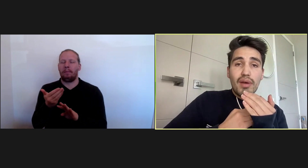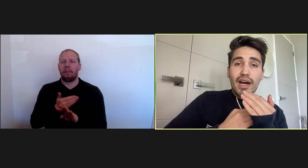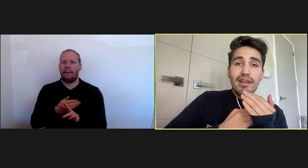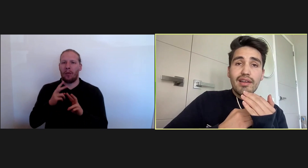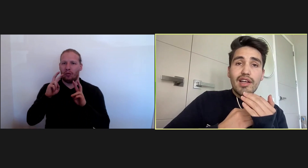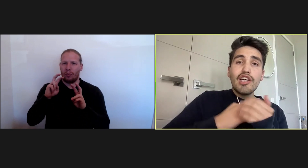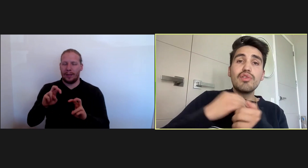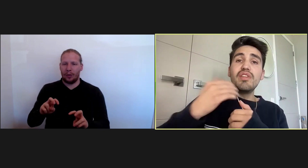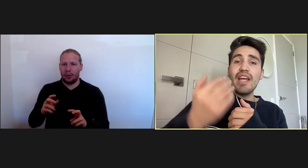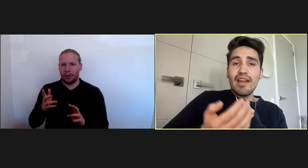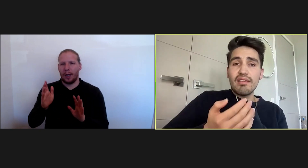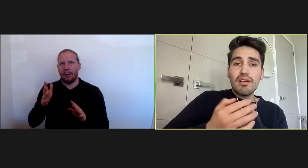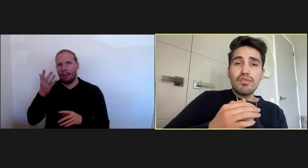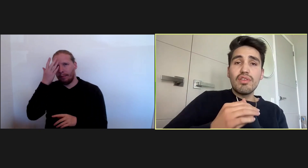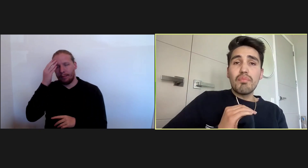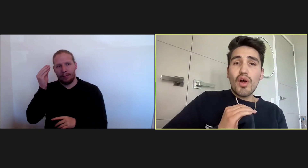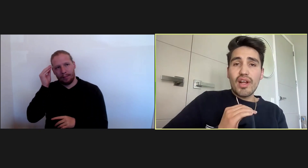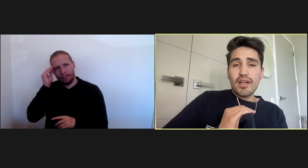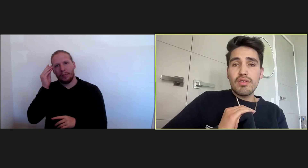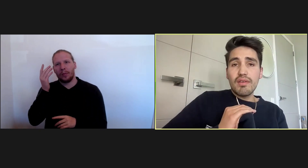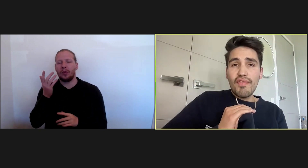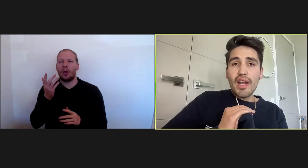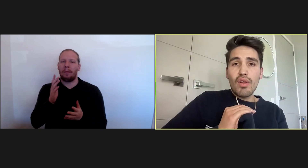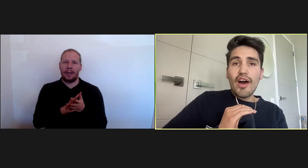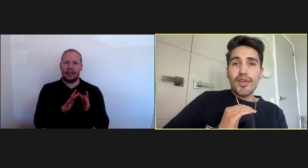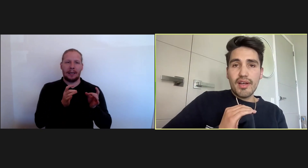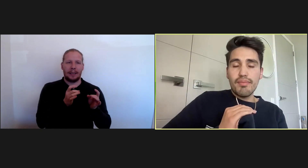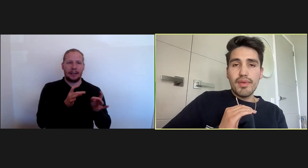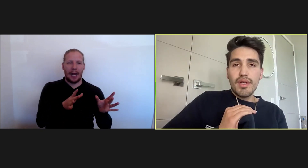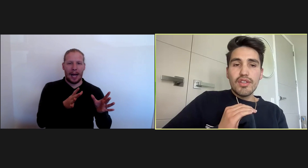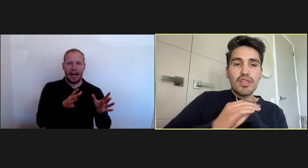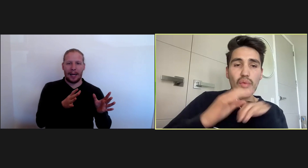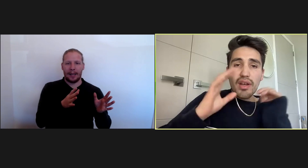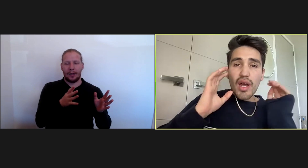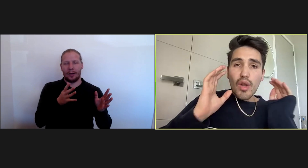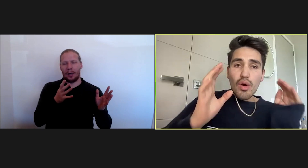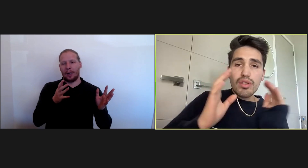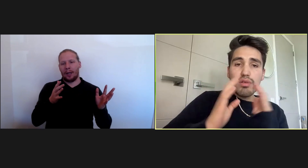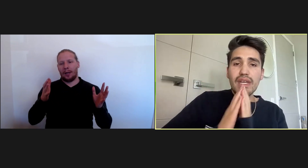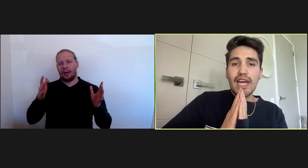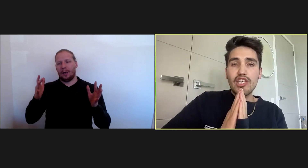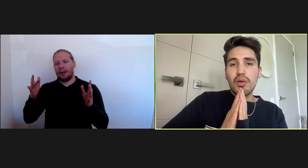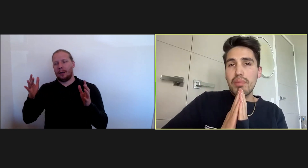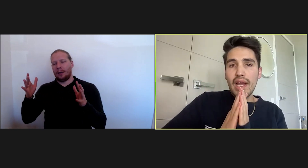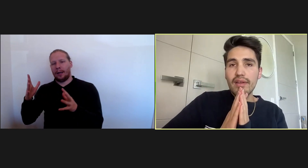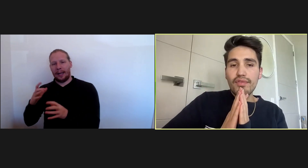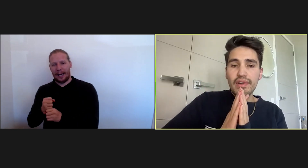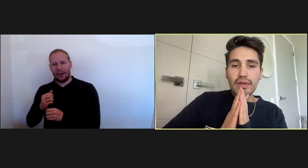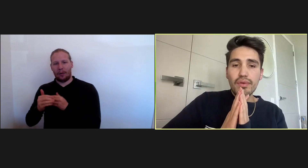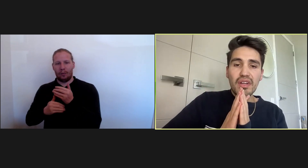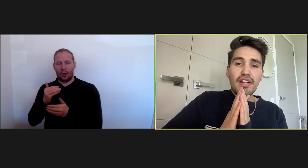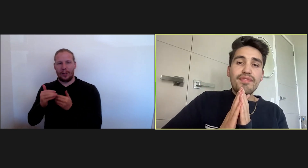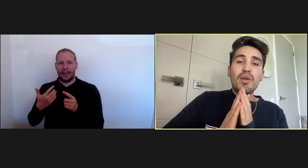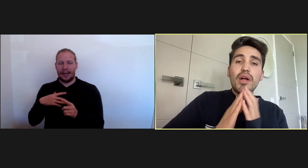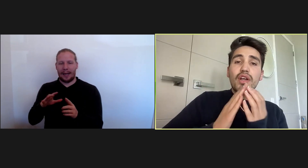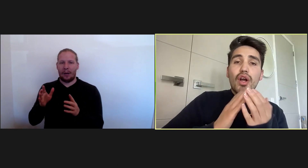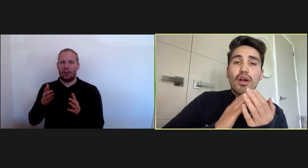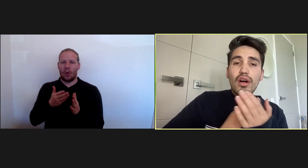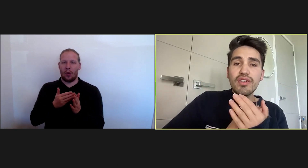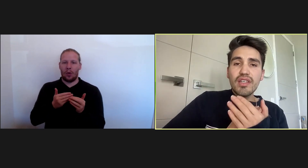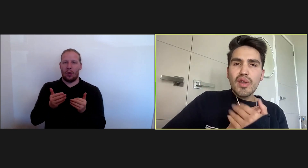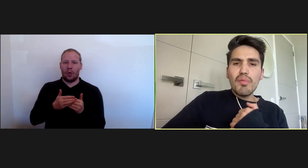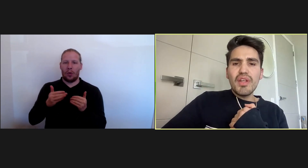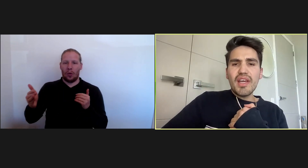on your mind, to the end, to the product, to the final outcome. So they want a long-term engagement plan from you. They